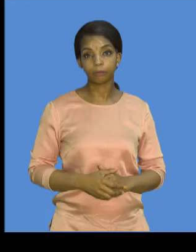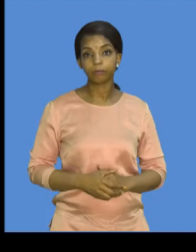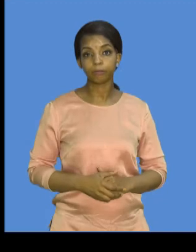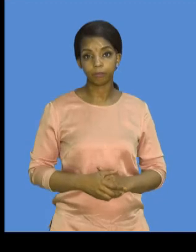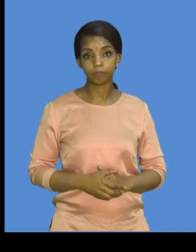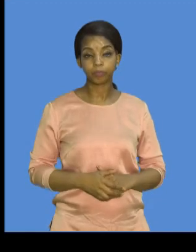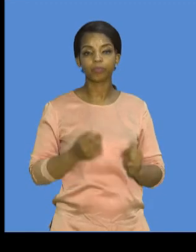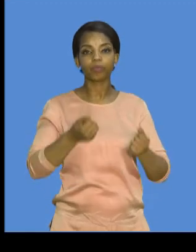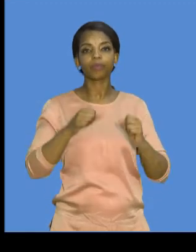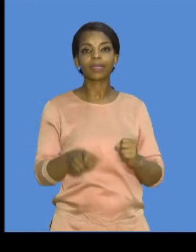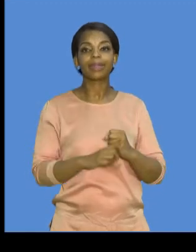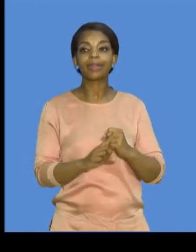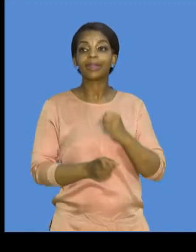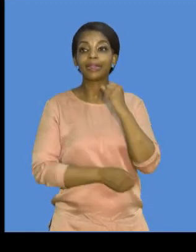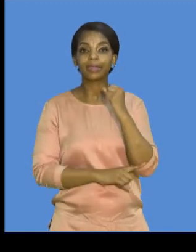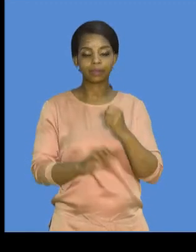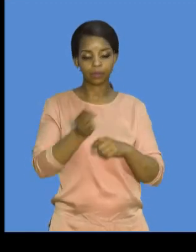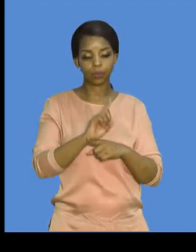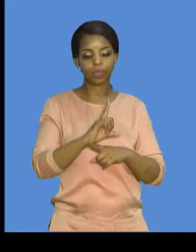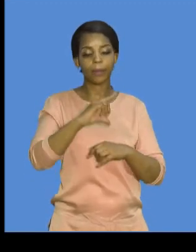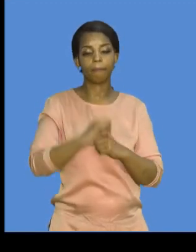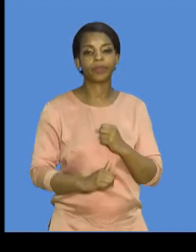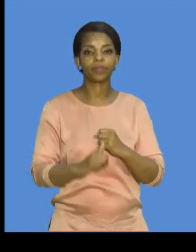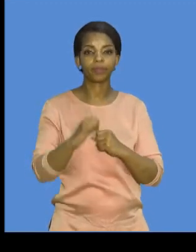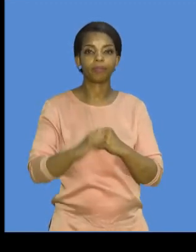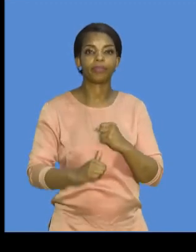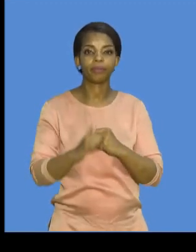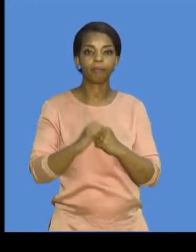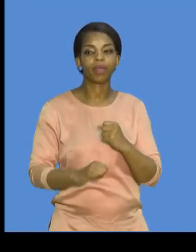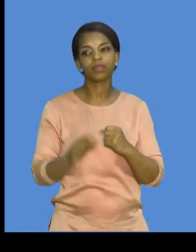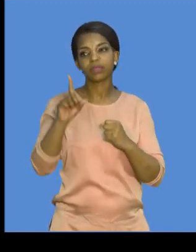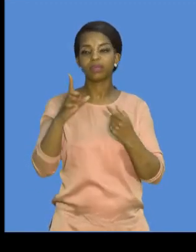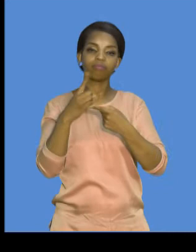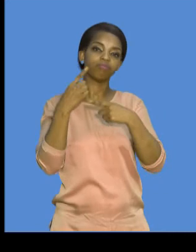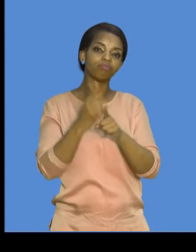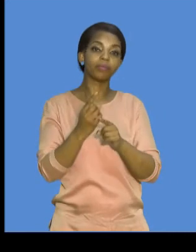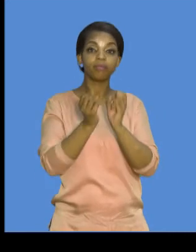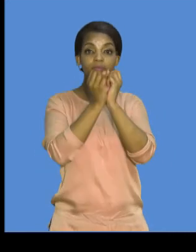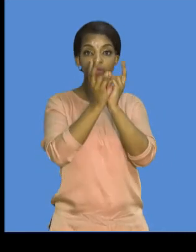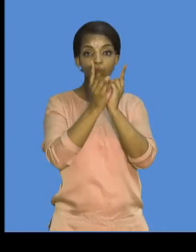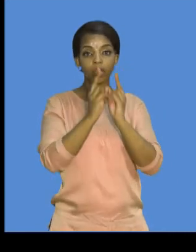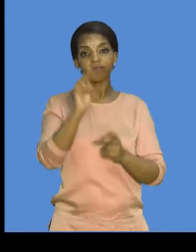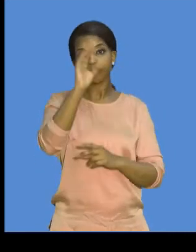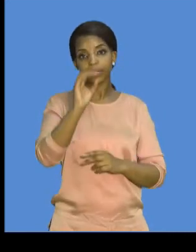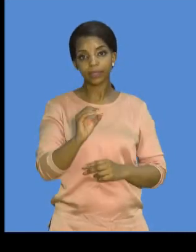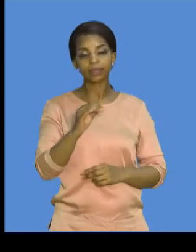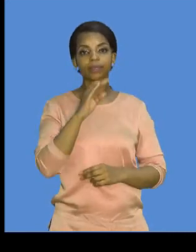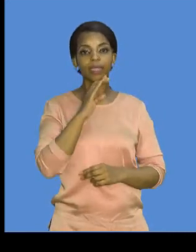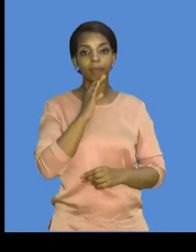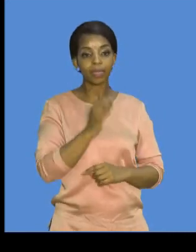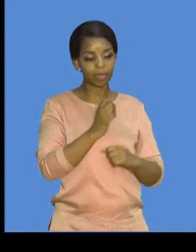have compounded monthly. Monthly, as you can see, is quite straightforward. If it's 12%, I'm giving